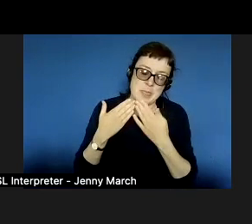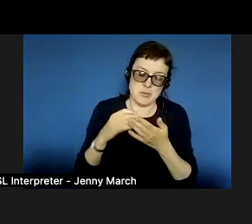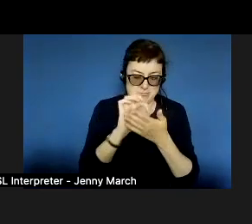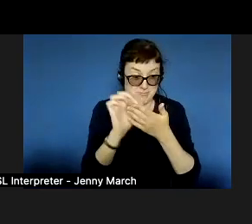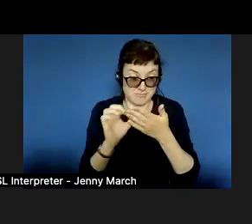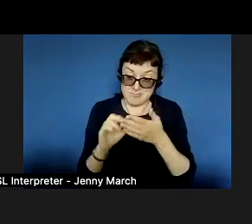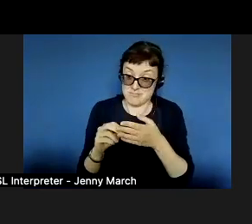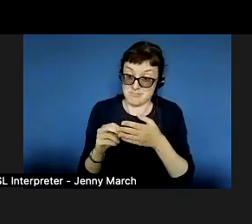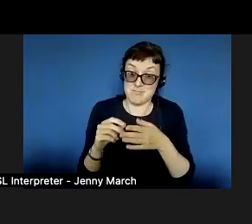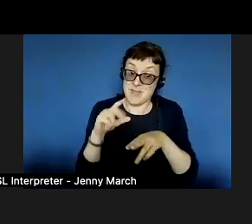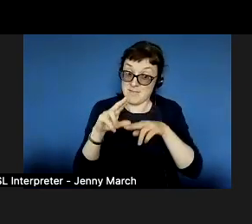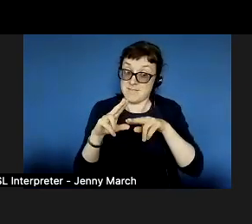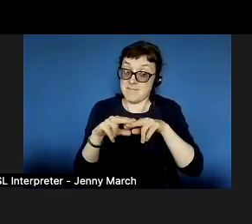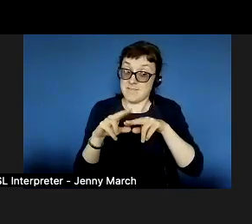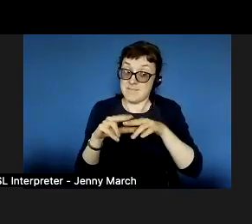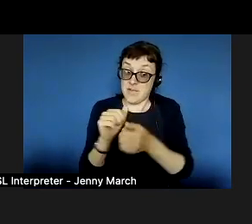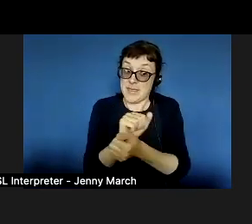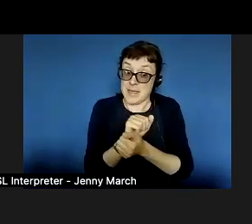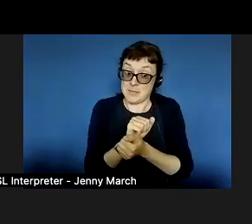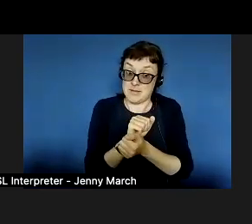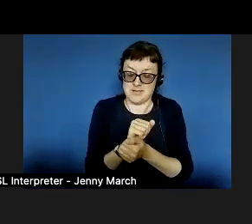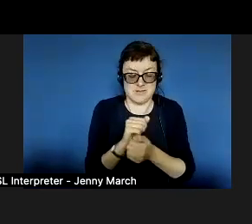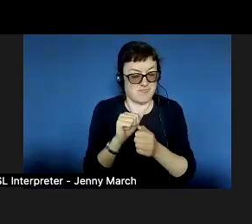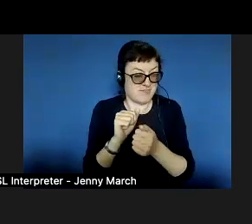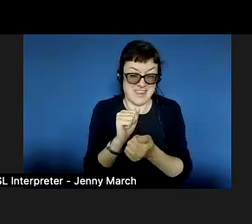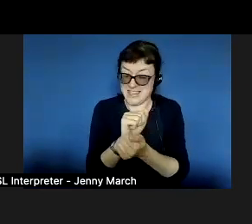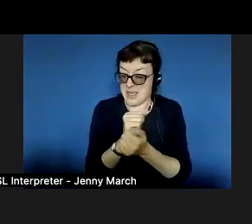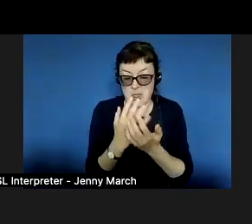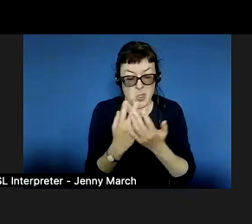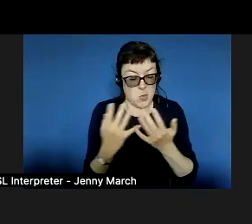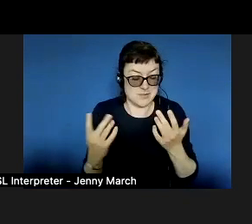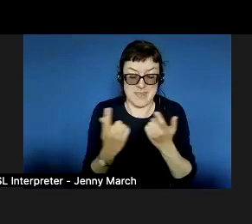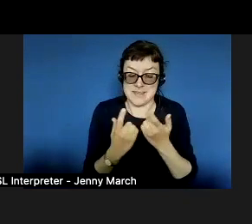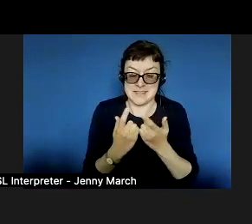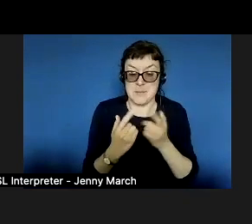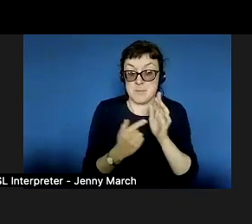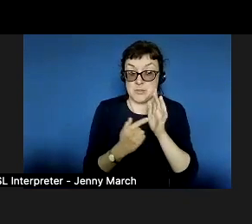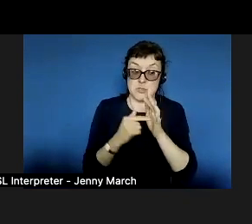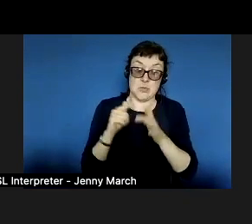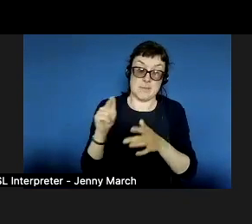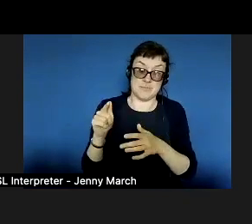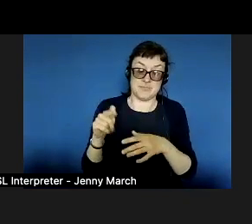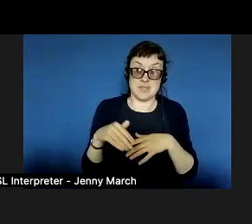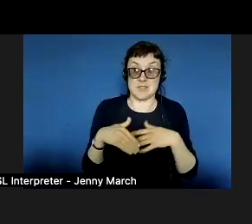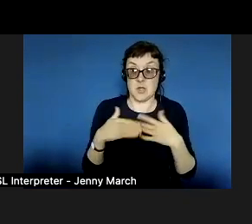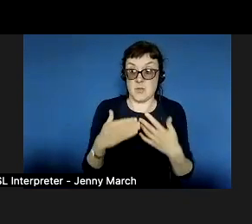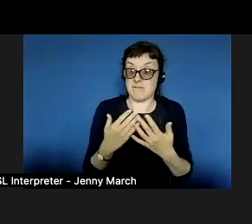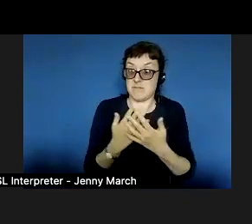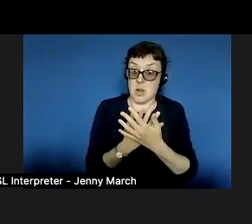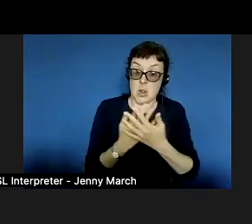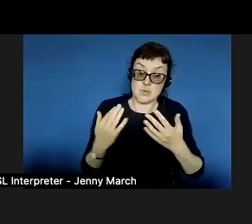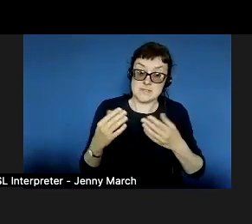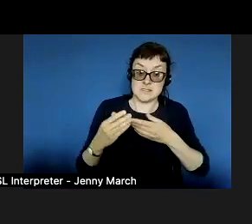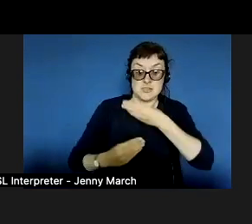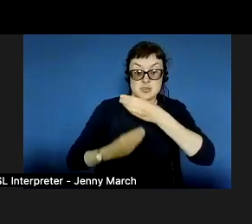of this, that Baudry he kept things that were important to him. And from these kind of stories that we had along the way, I've kind